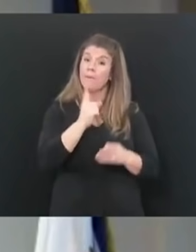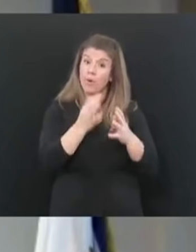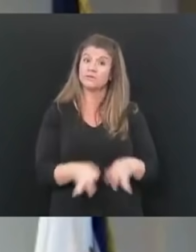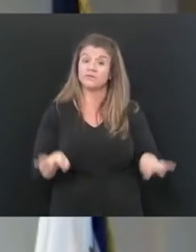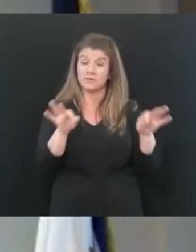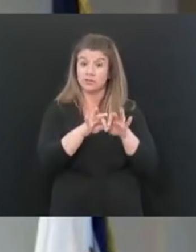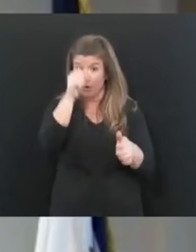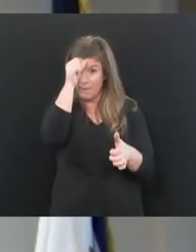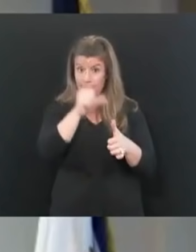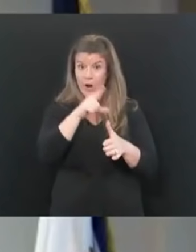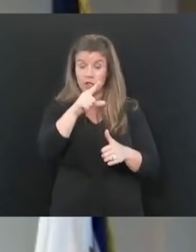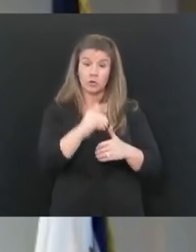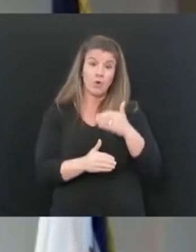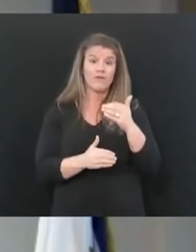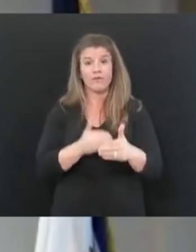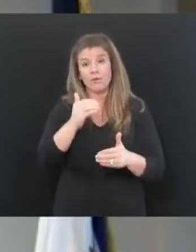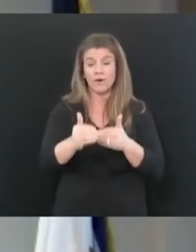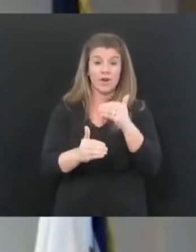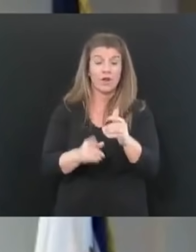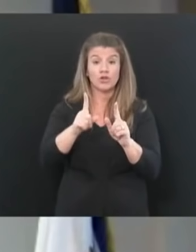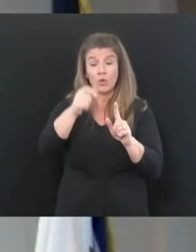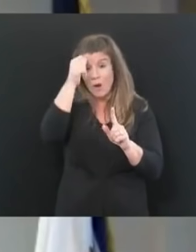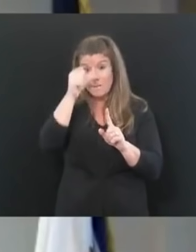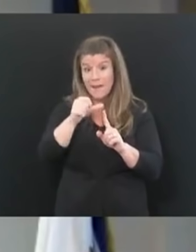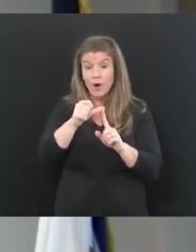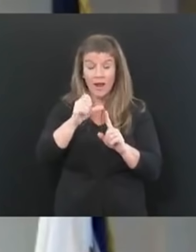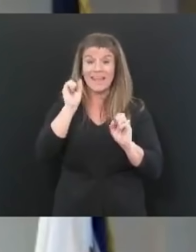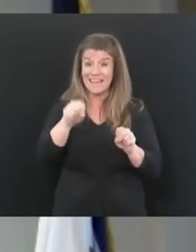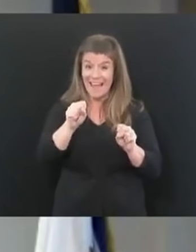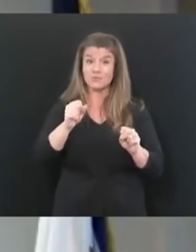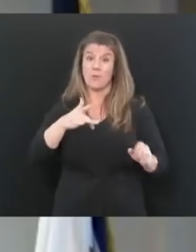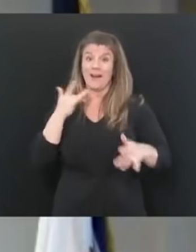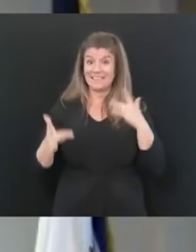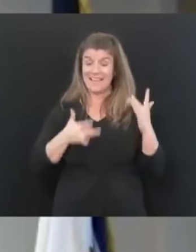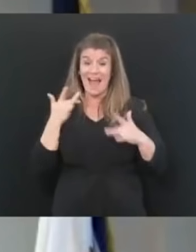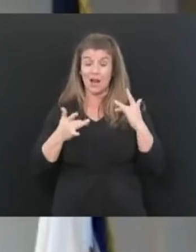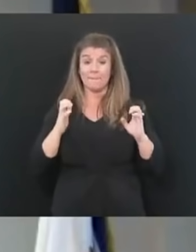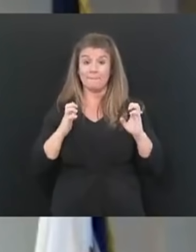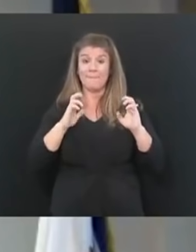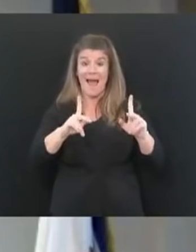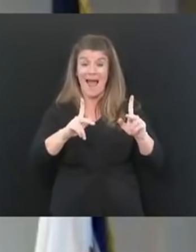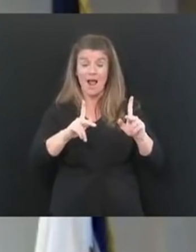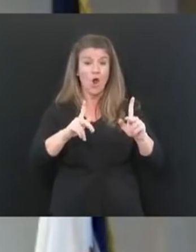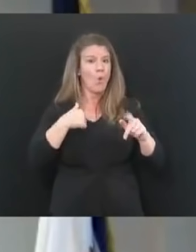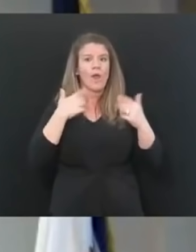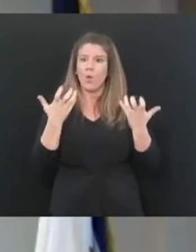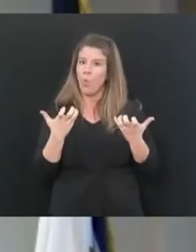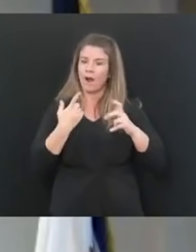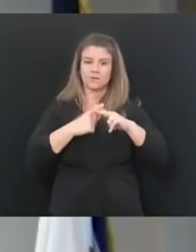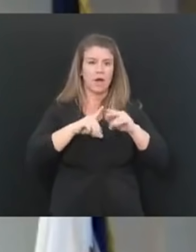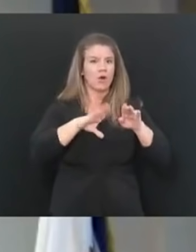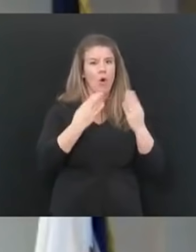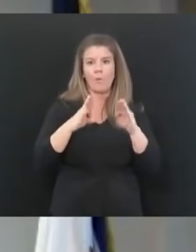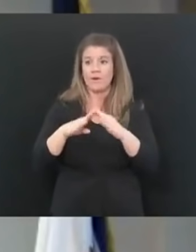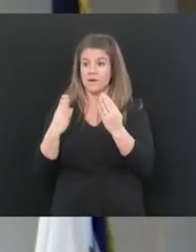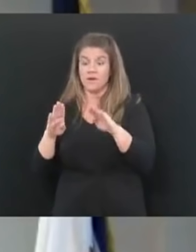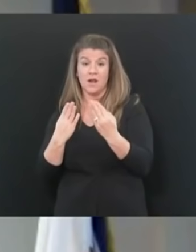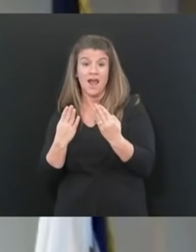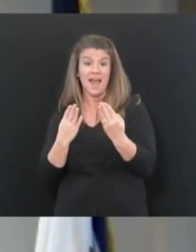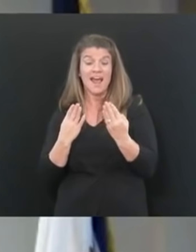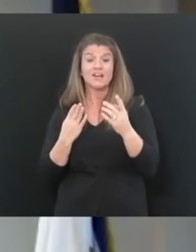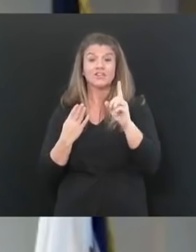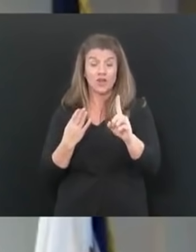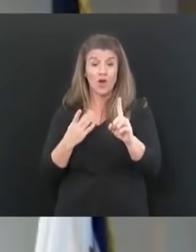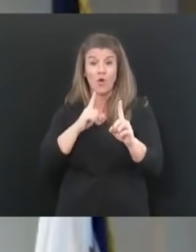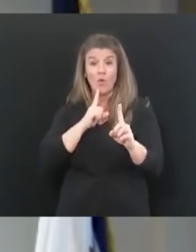So I guess the bottom line there is we are excited about moving back. We want to begin to reopening. Our ability to do that all